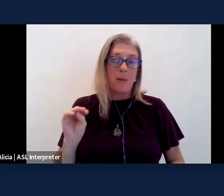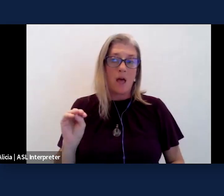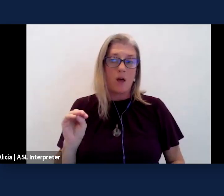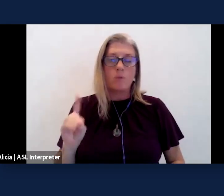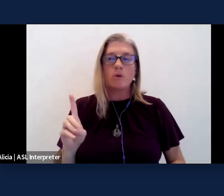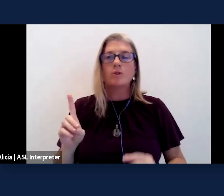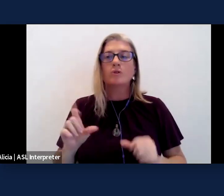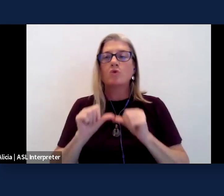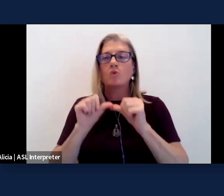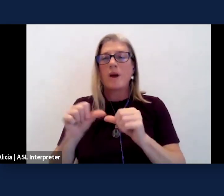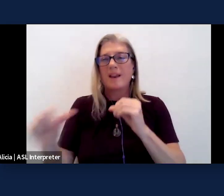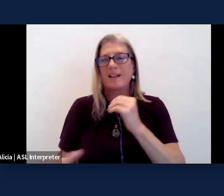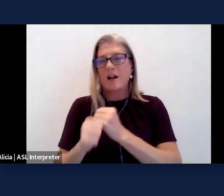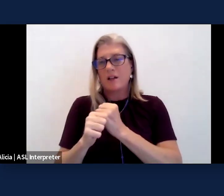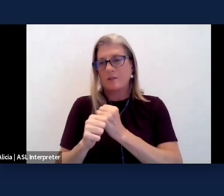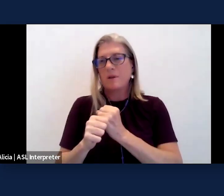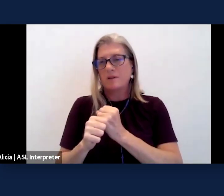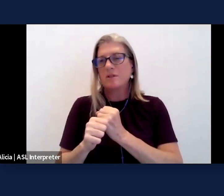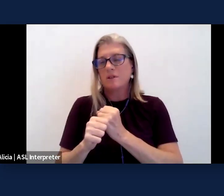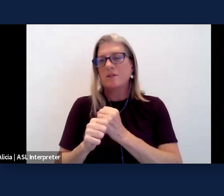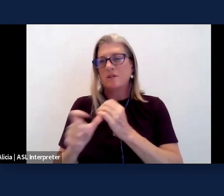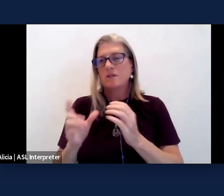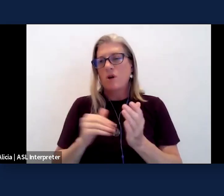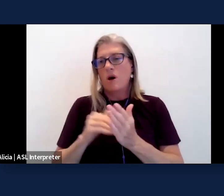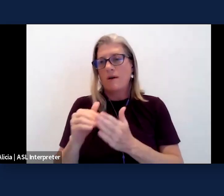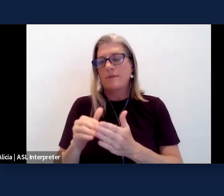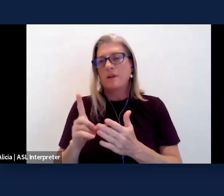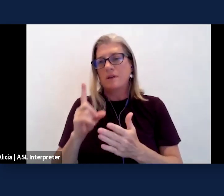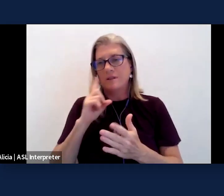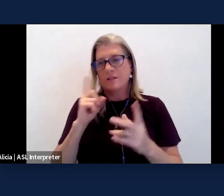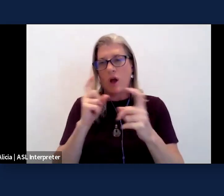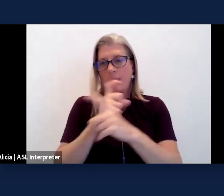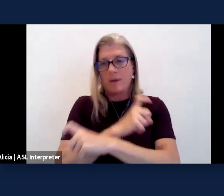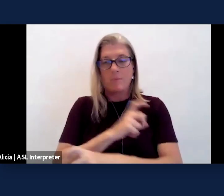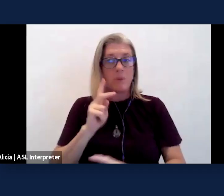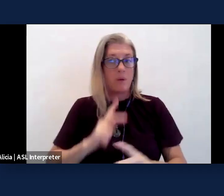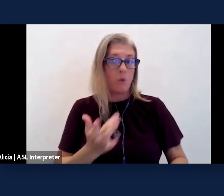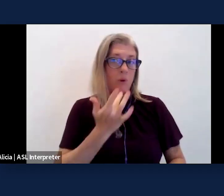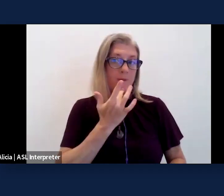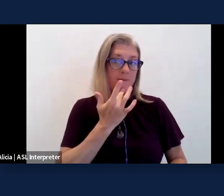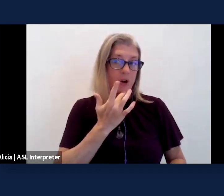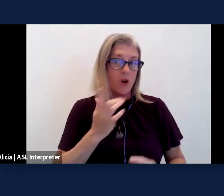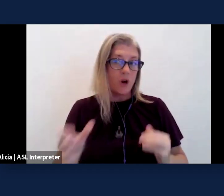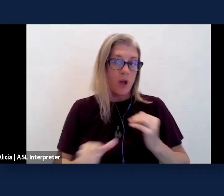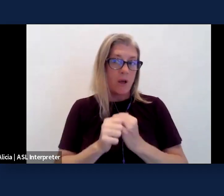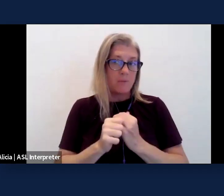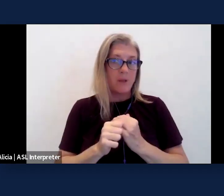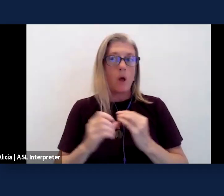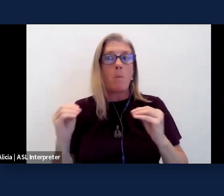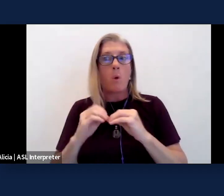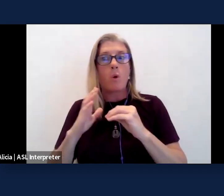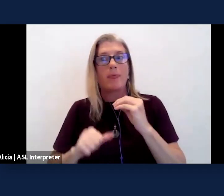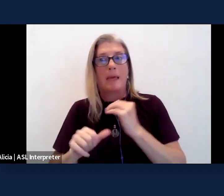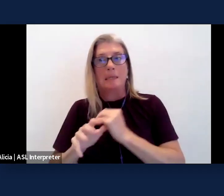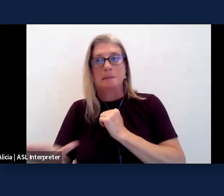also is oftentimes a complication because people would rather be constipated than have accidents. And so that can lead